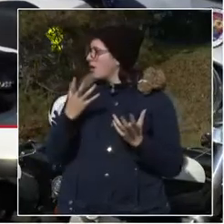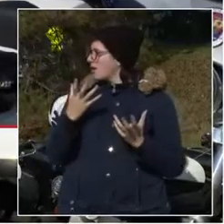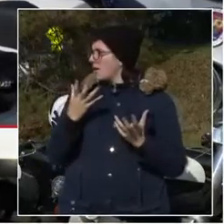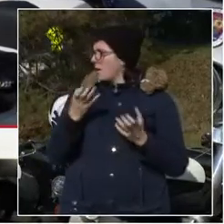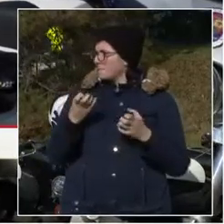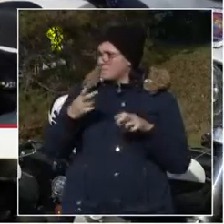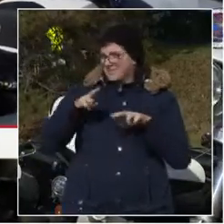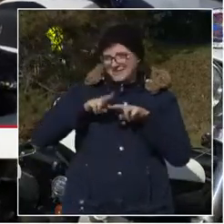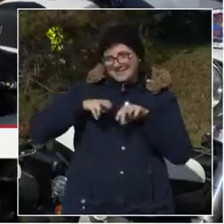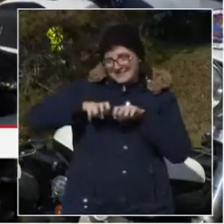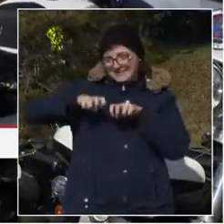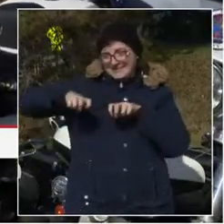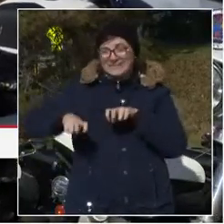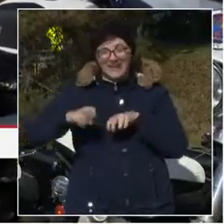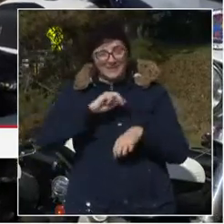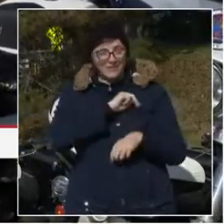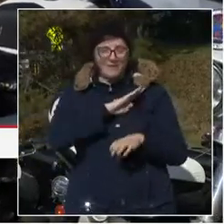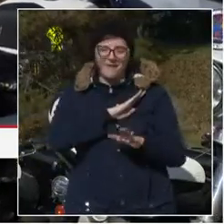beside her.